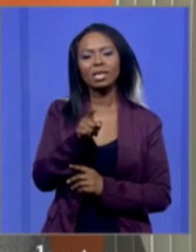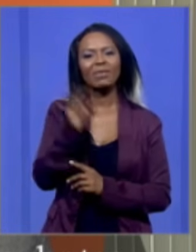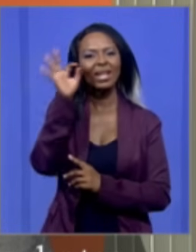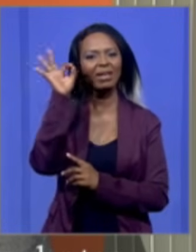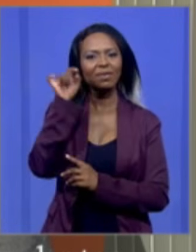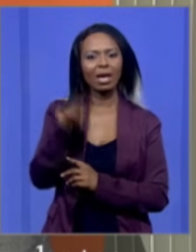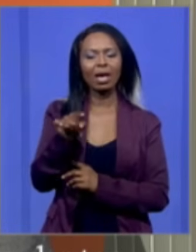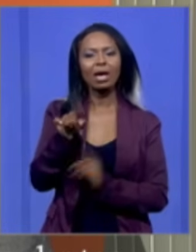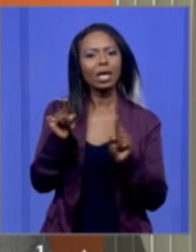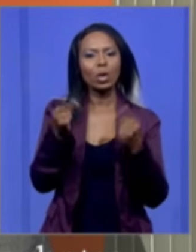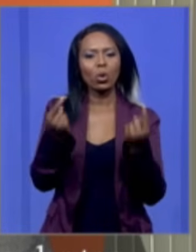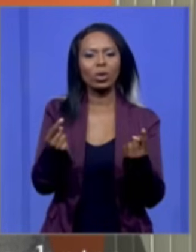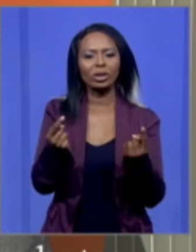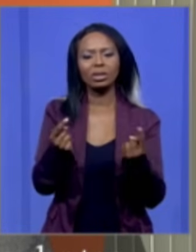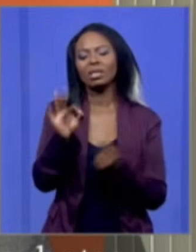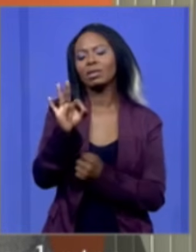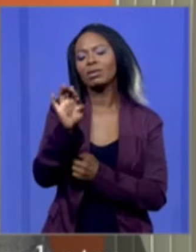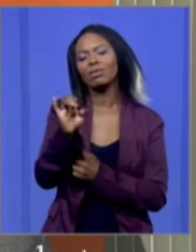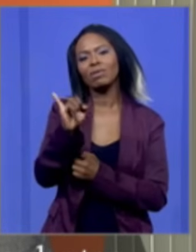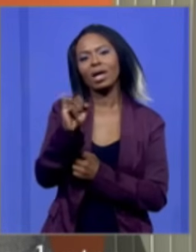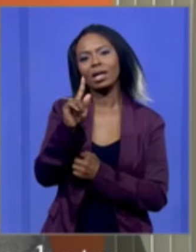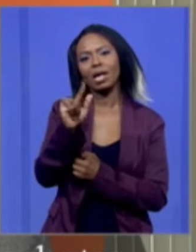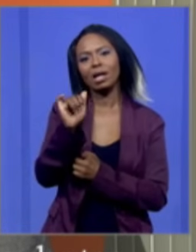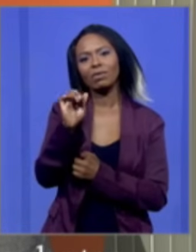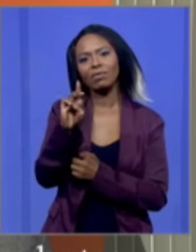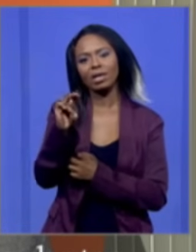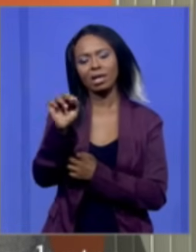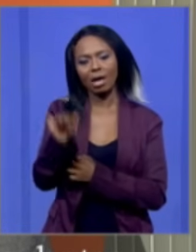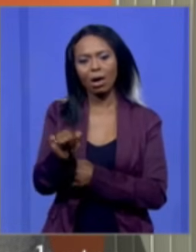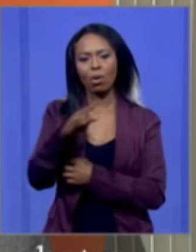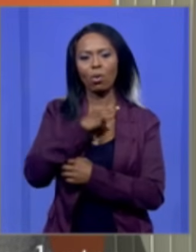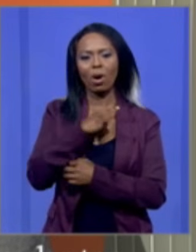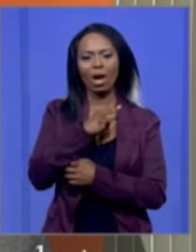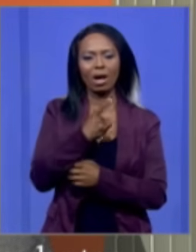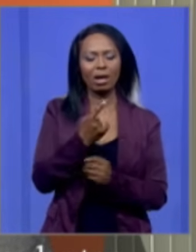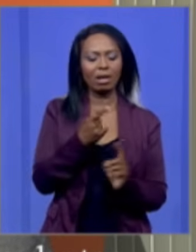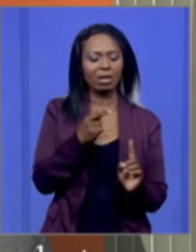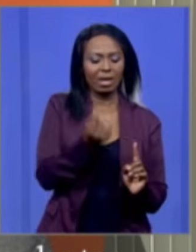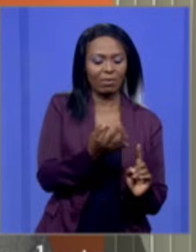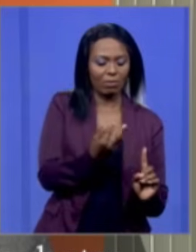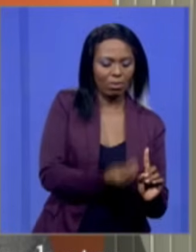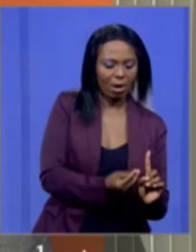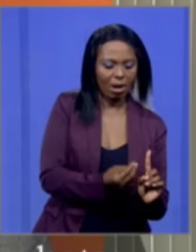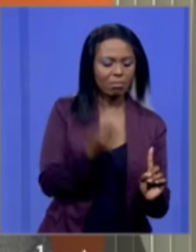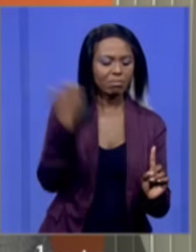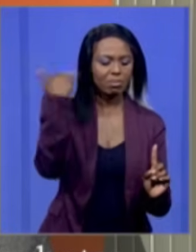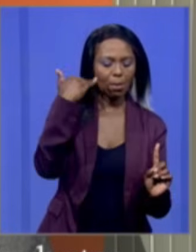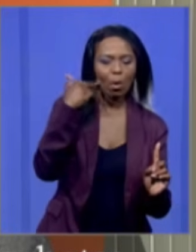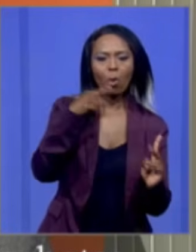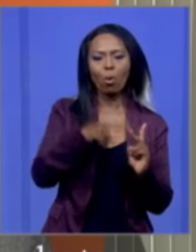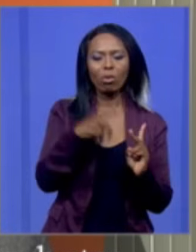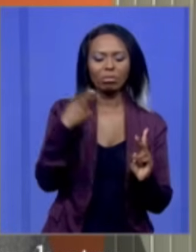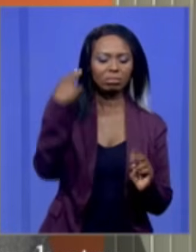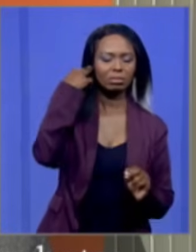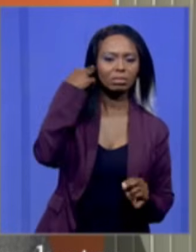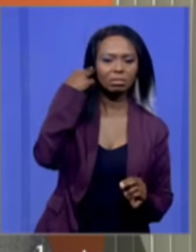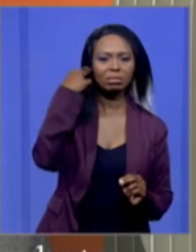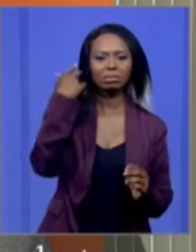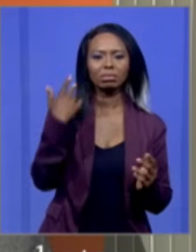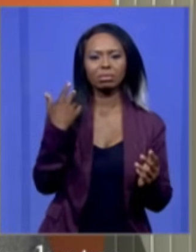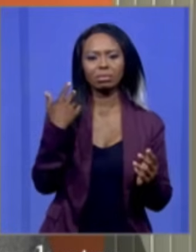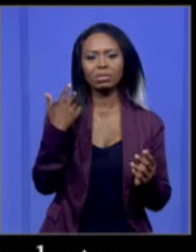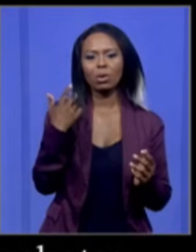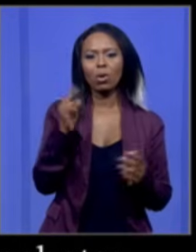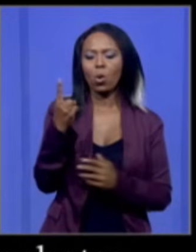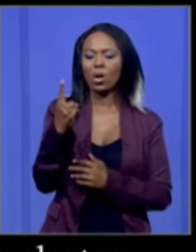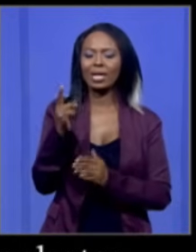potentiality of a skill that might be harnessed because Philadelphia it's only